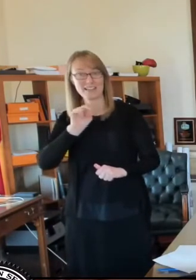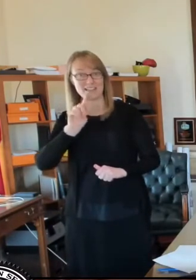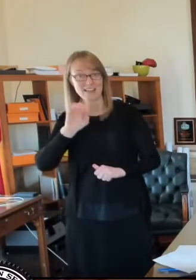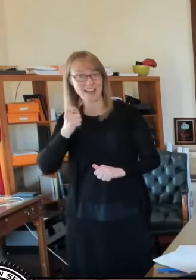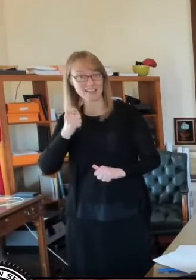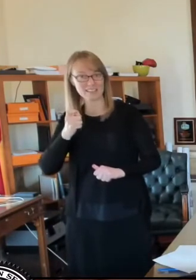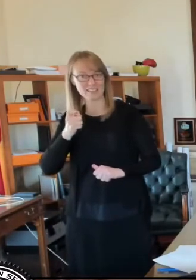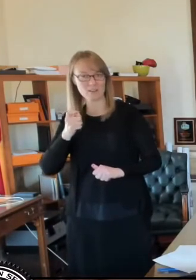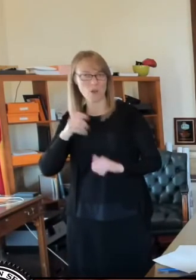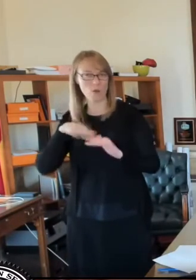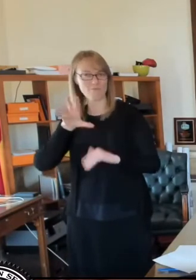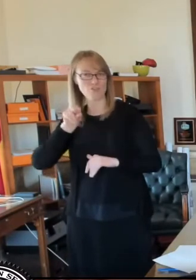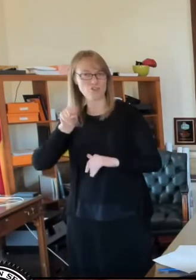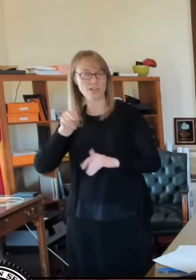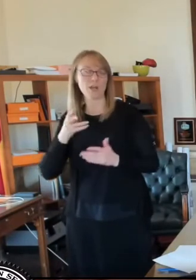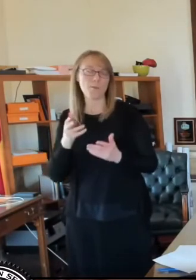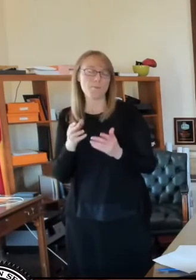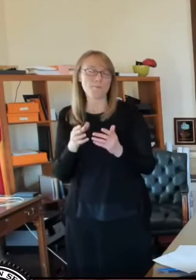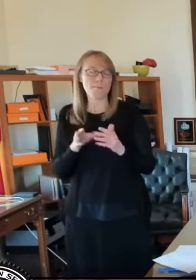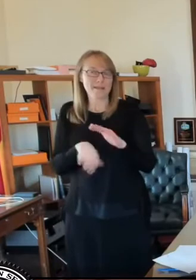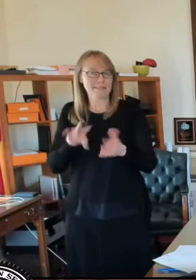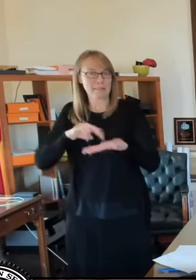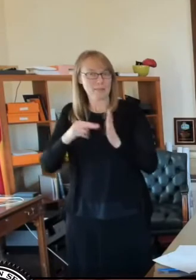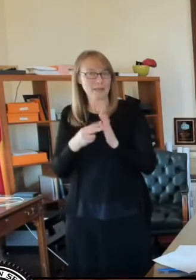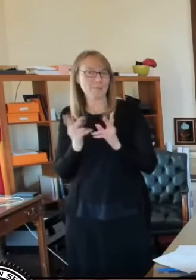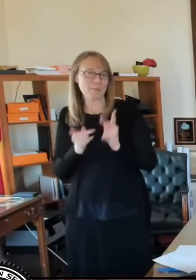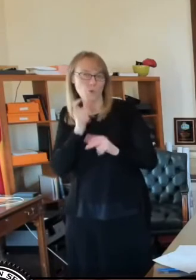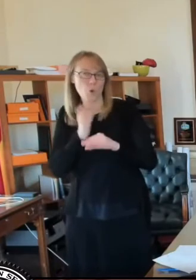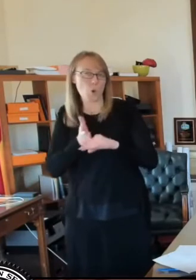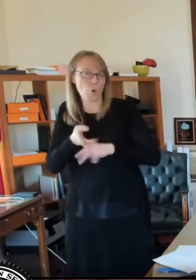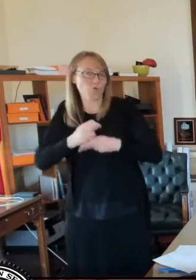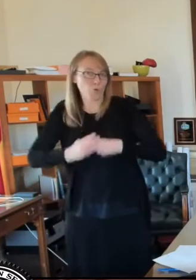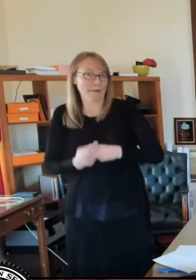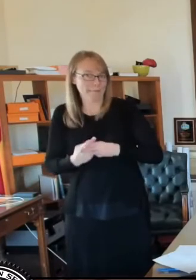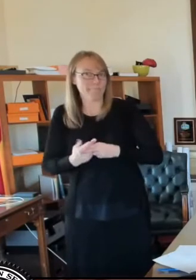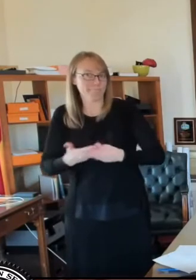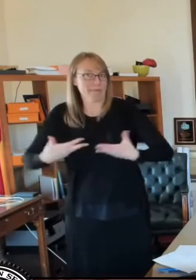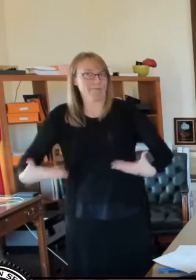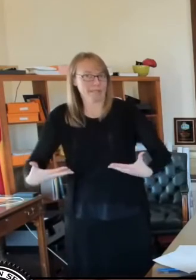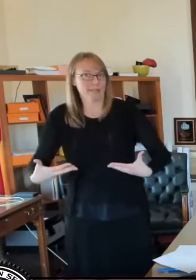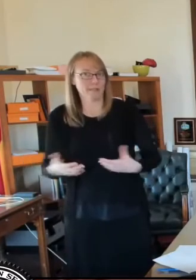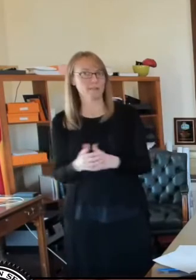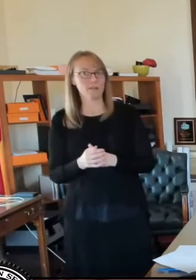that are overweight. Chronic kidney disease,